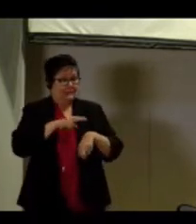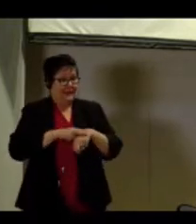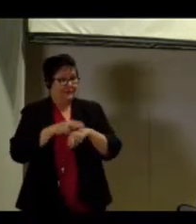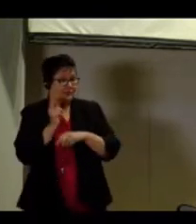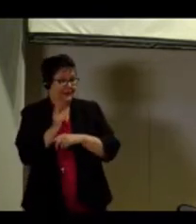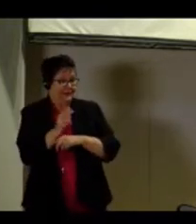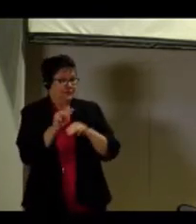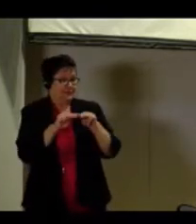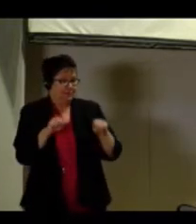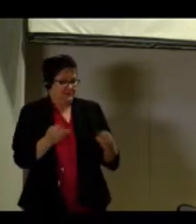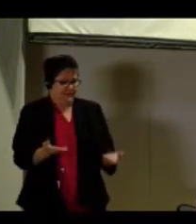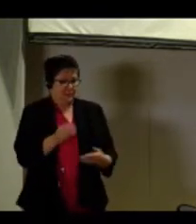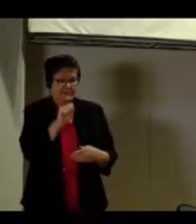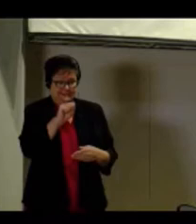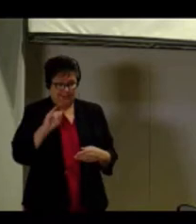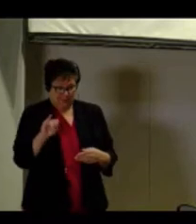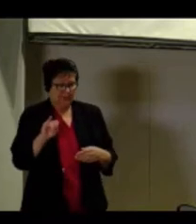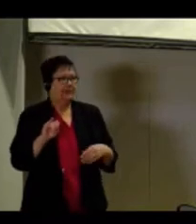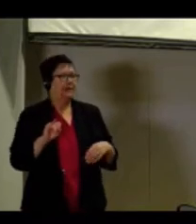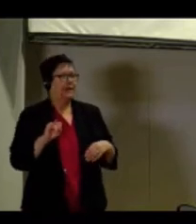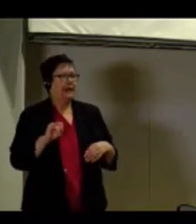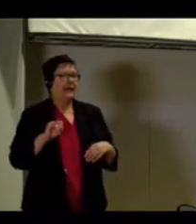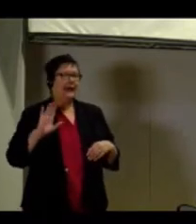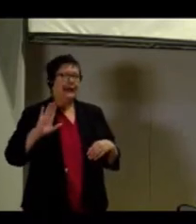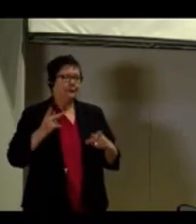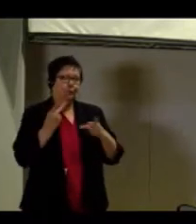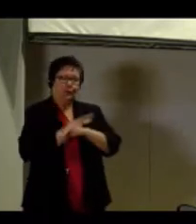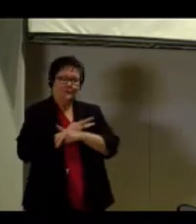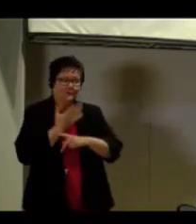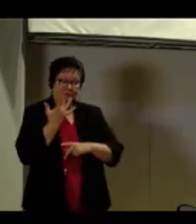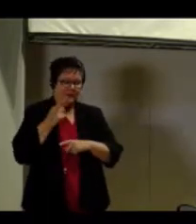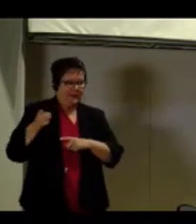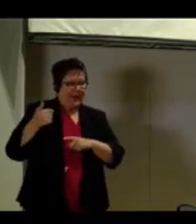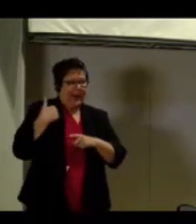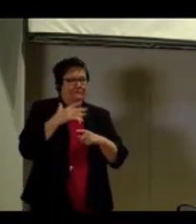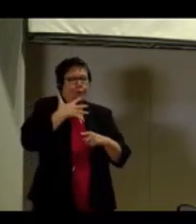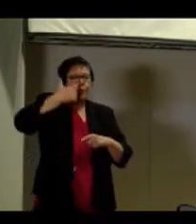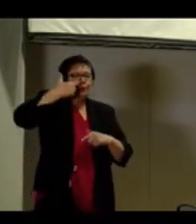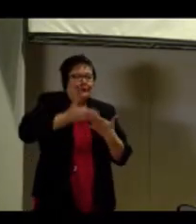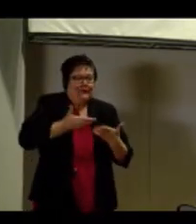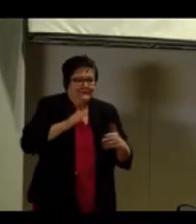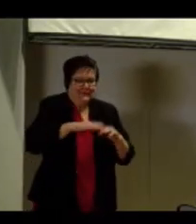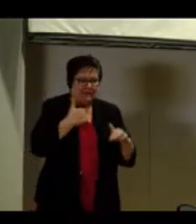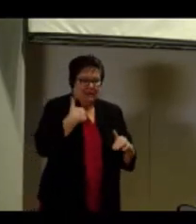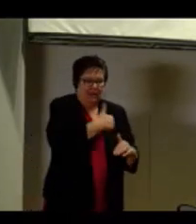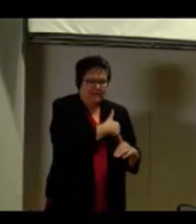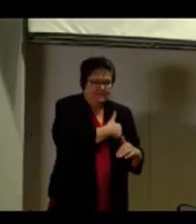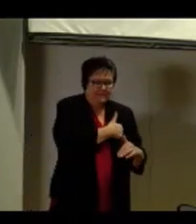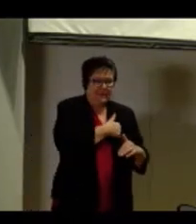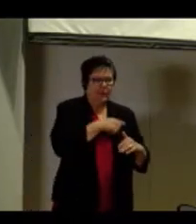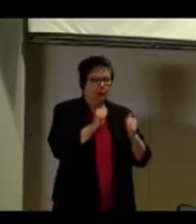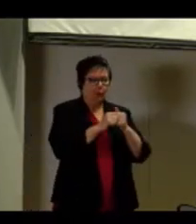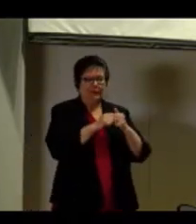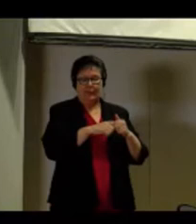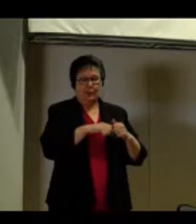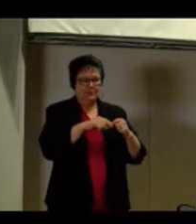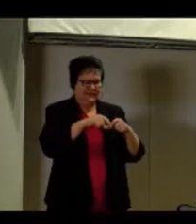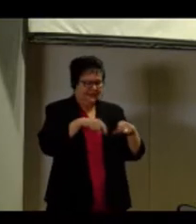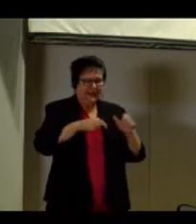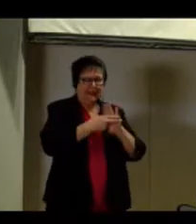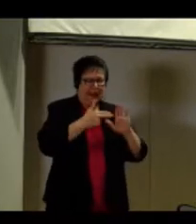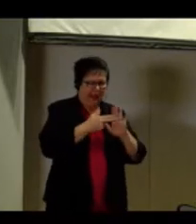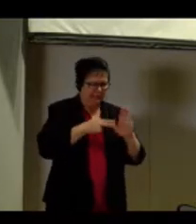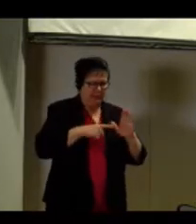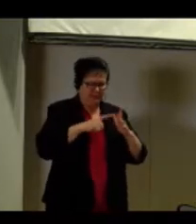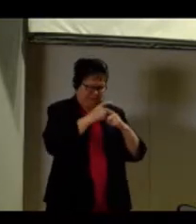here at the Smithsonian, it's even more so because they have so much more older material that has those cryptic, nasty labels